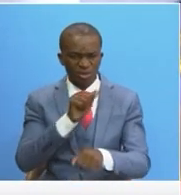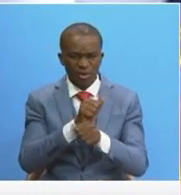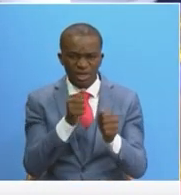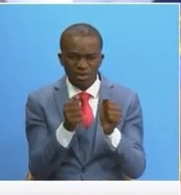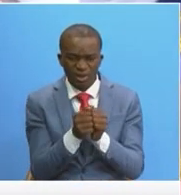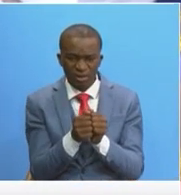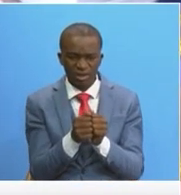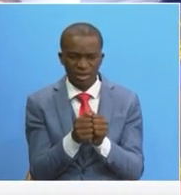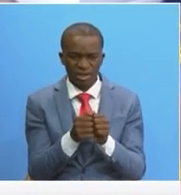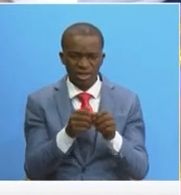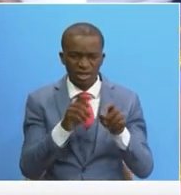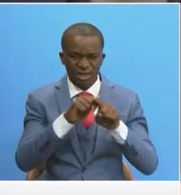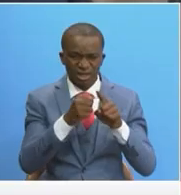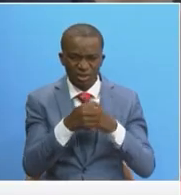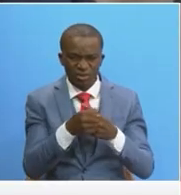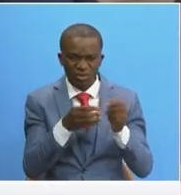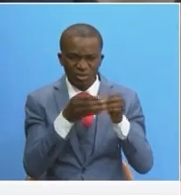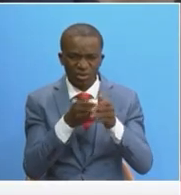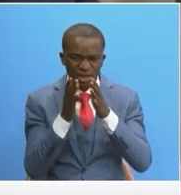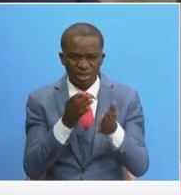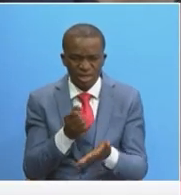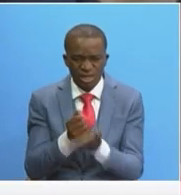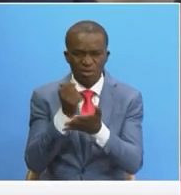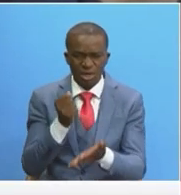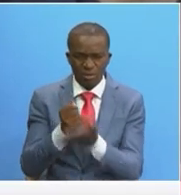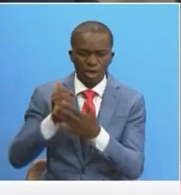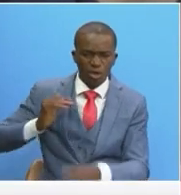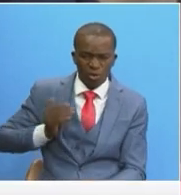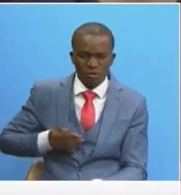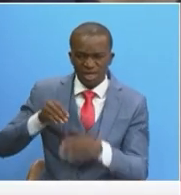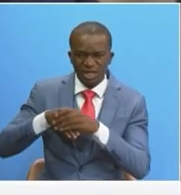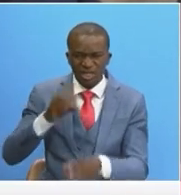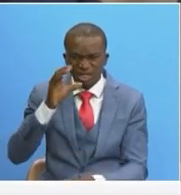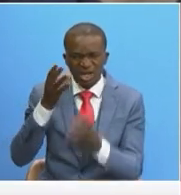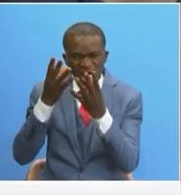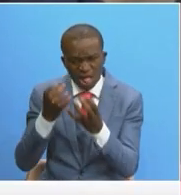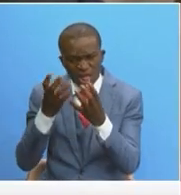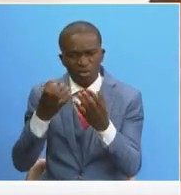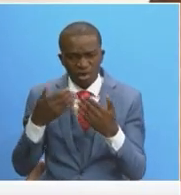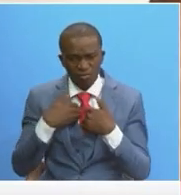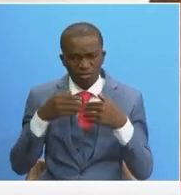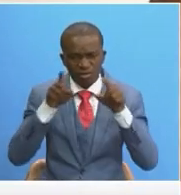CEDA, has been helping women in Chadiza to have certificates of land.